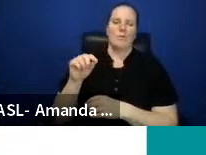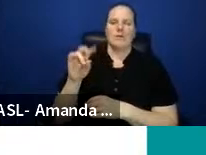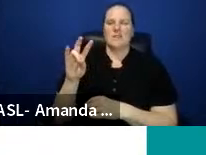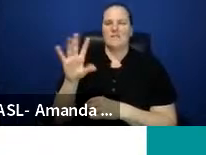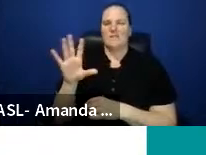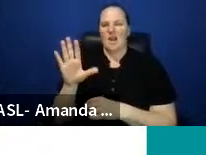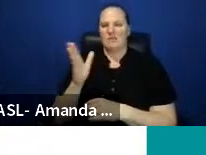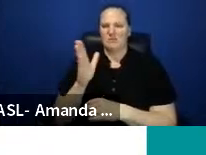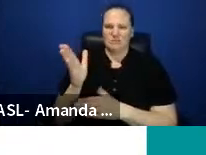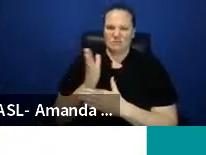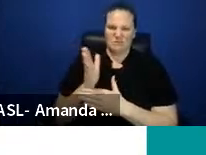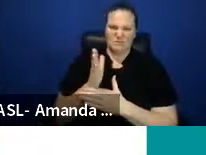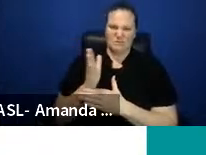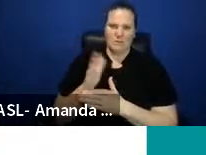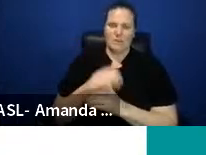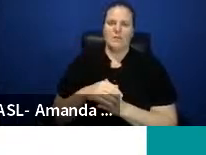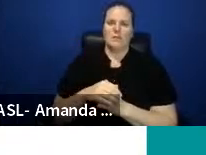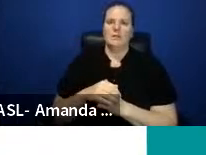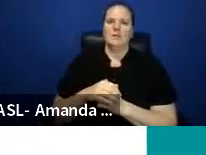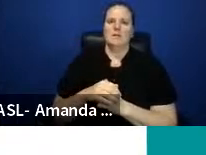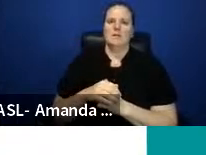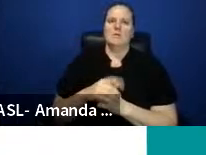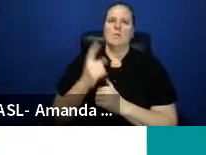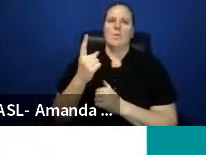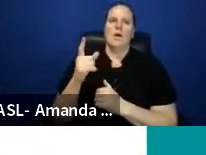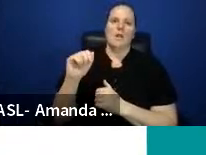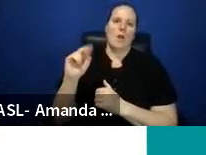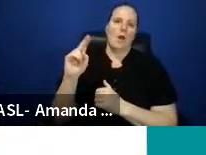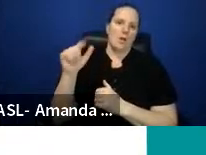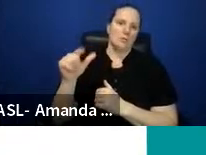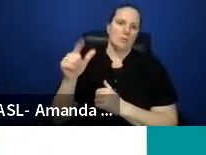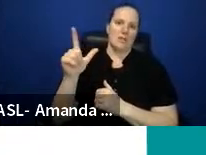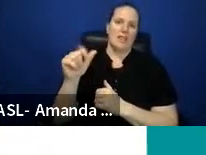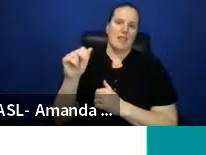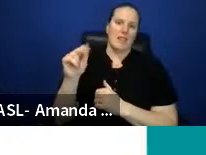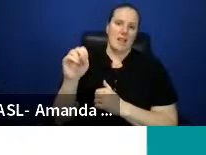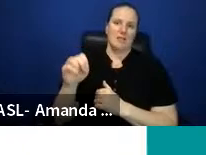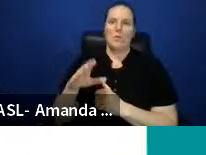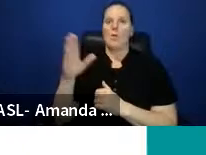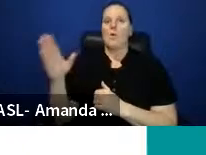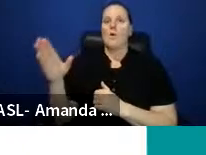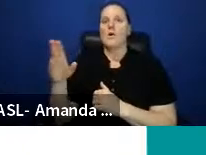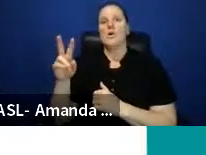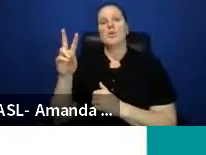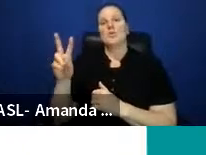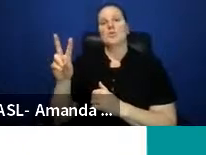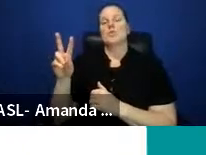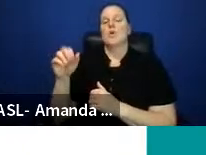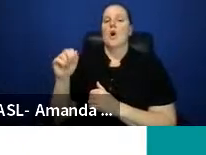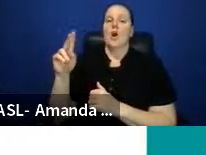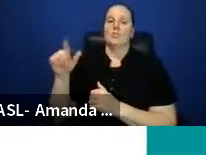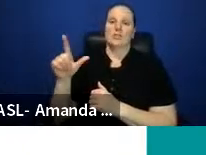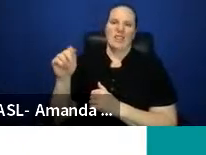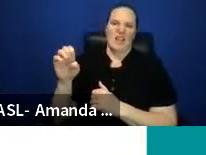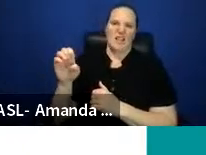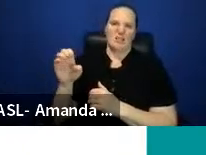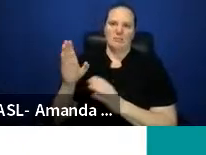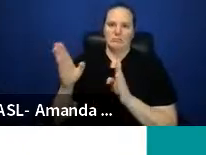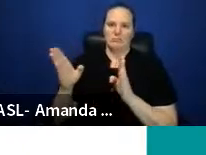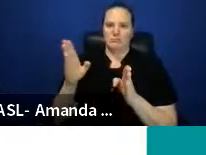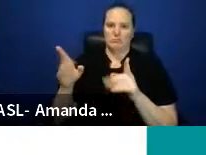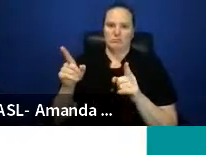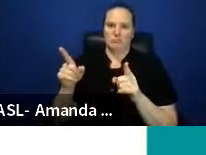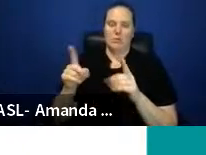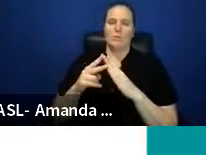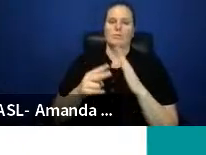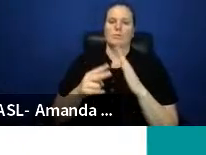4.75 hours if it's the one auxiliary lane or the two auxiliary lane at the bridge. This reduction is, again, due